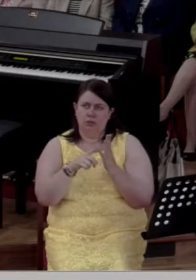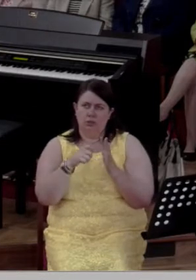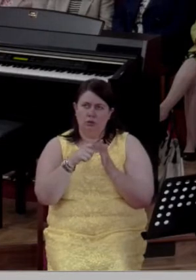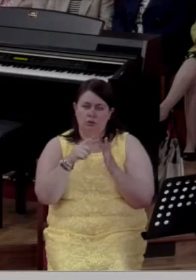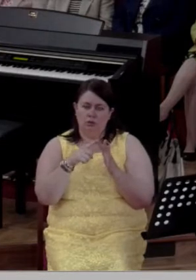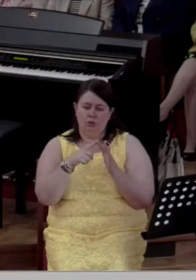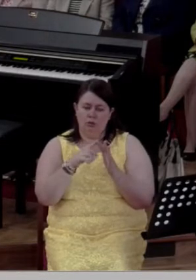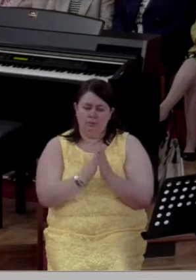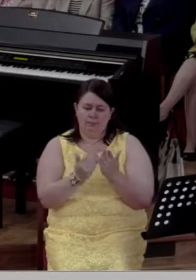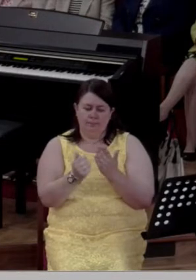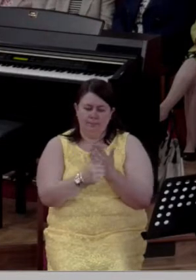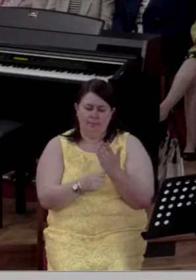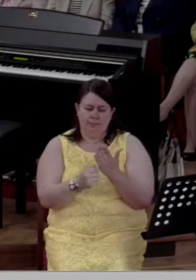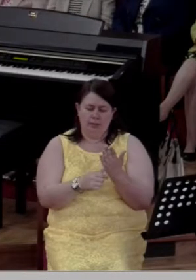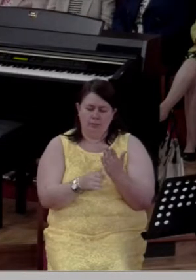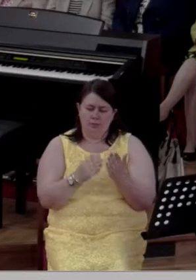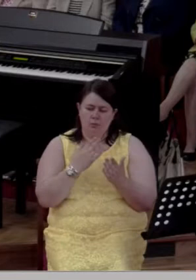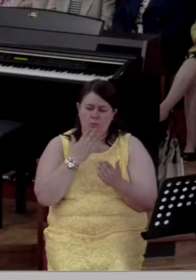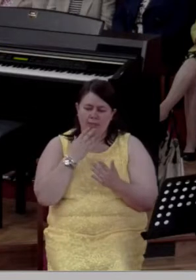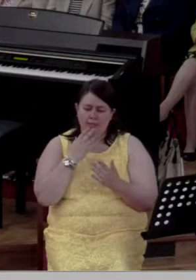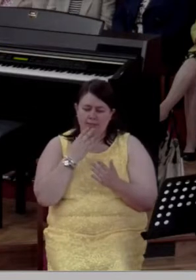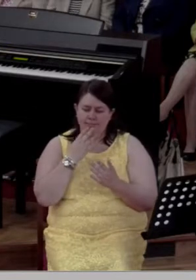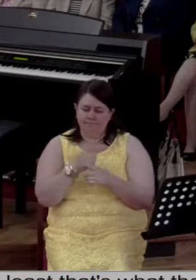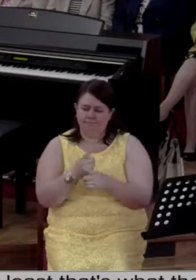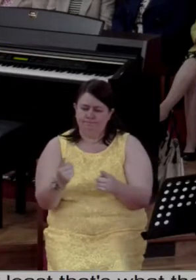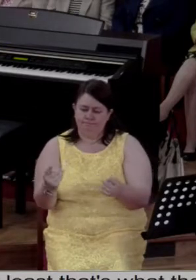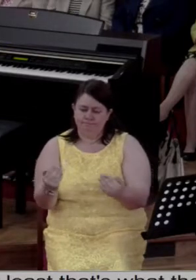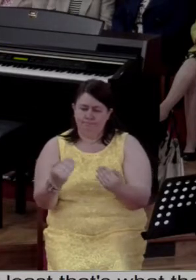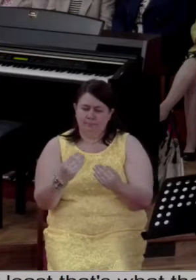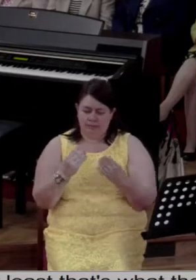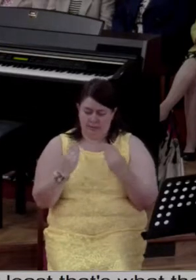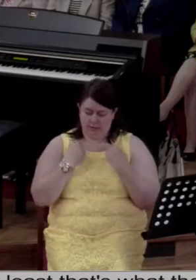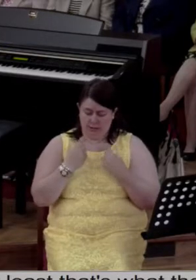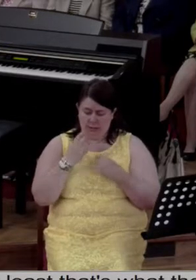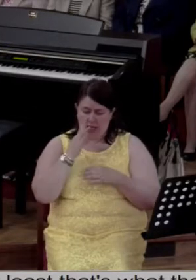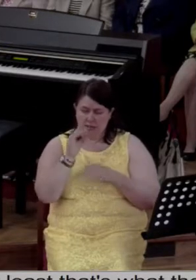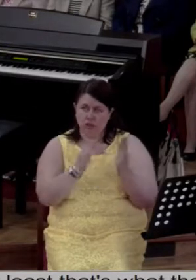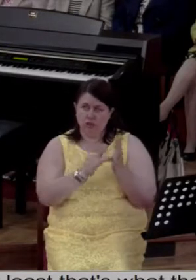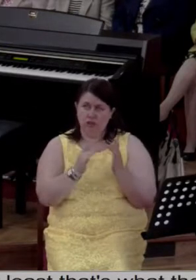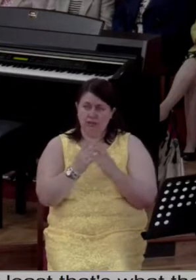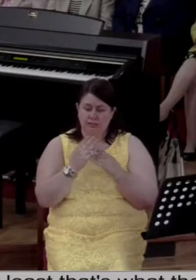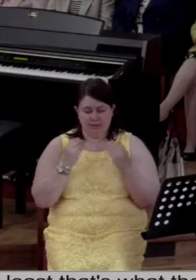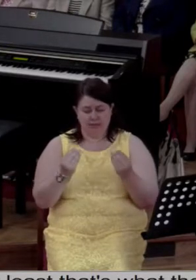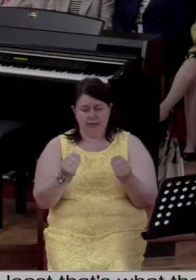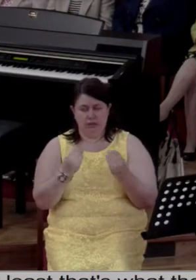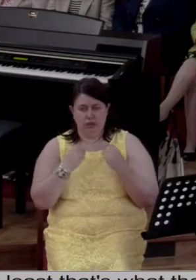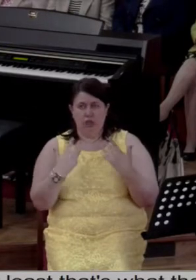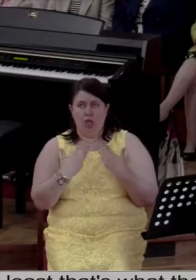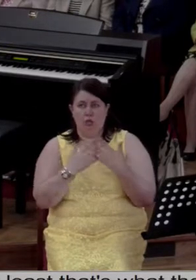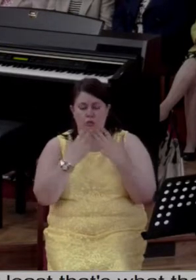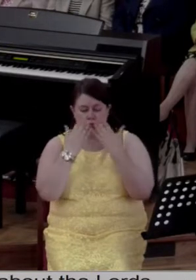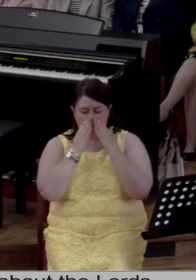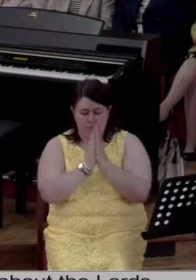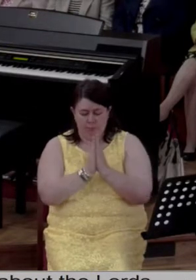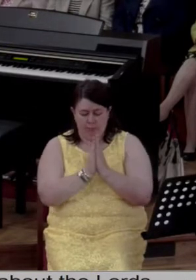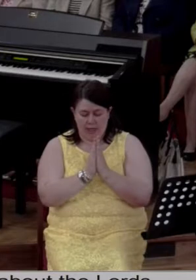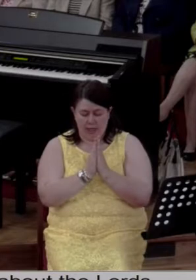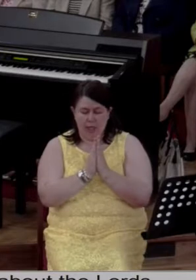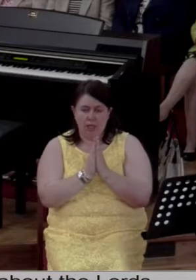the disciples come and say to Jesus, "Teach us to pray," he prays that prayer